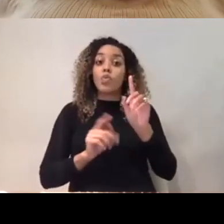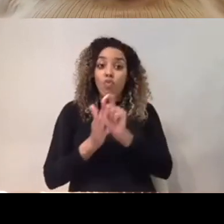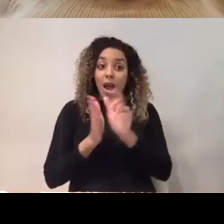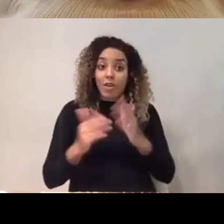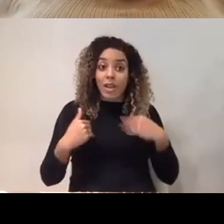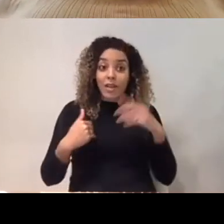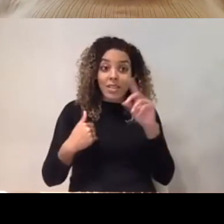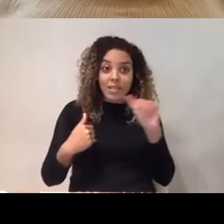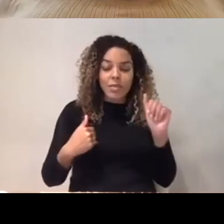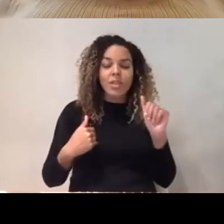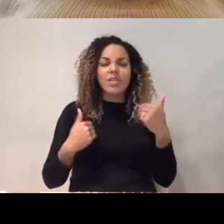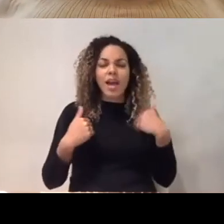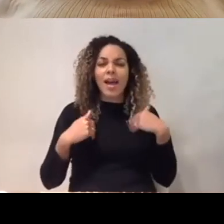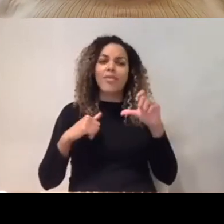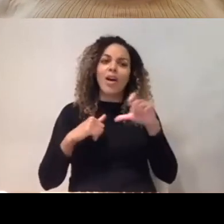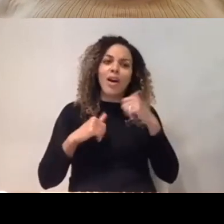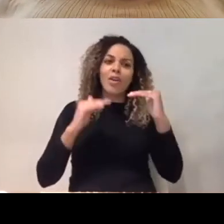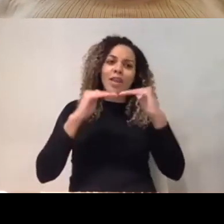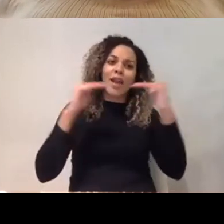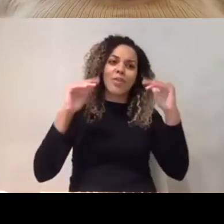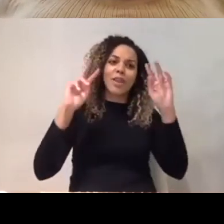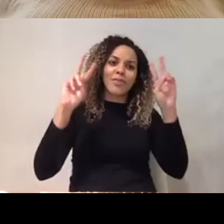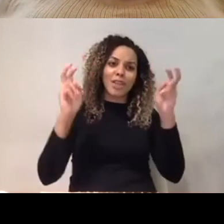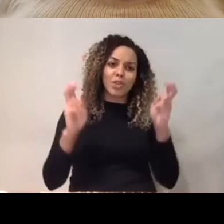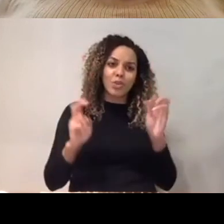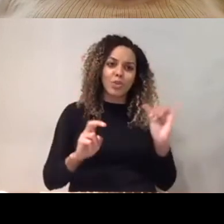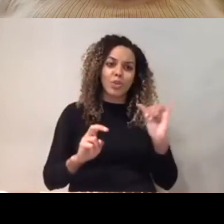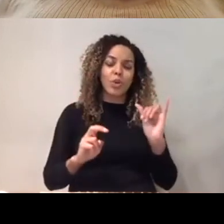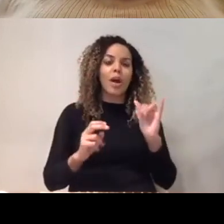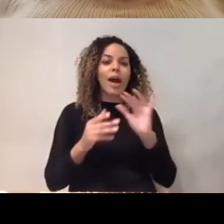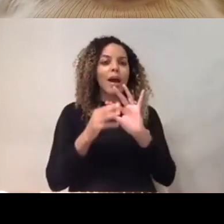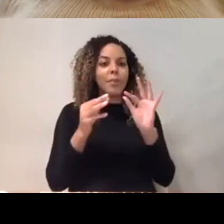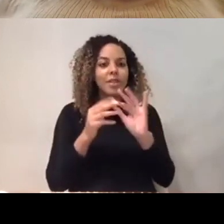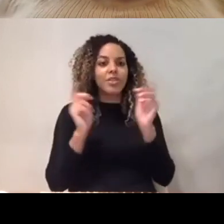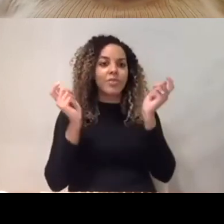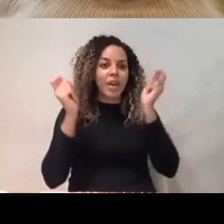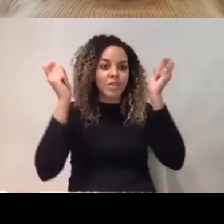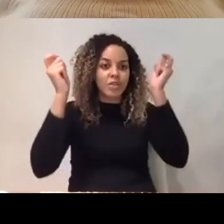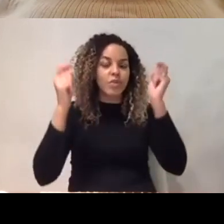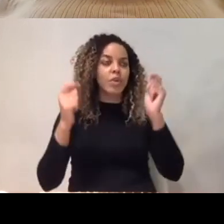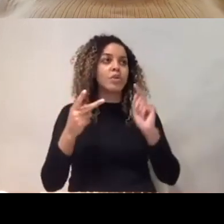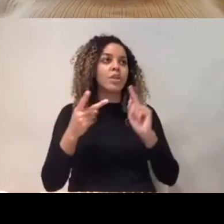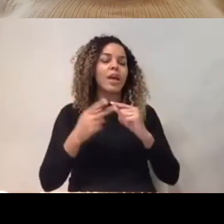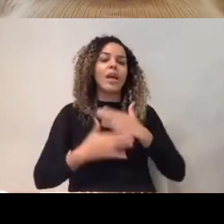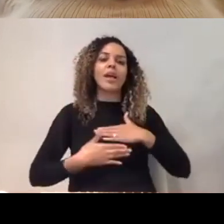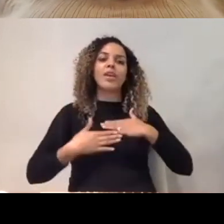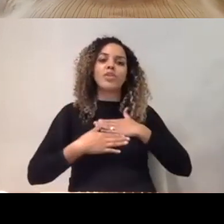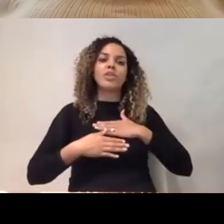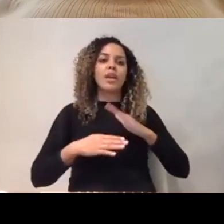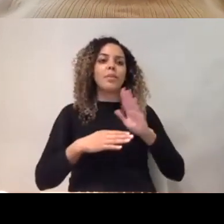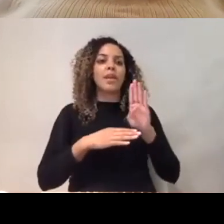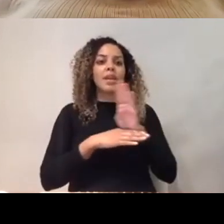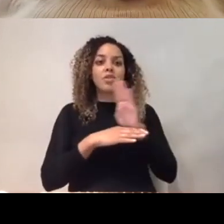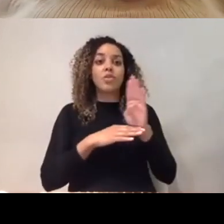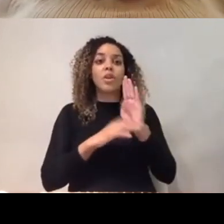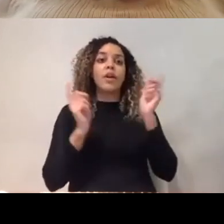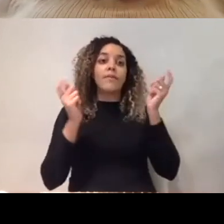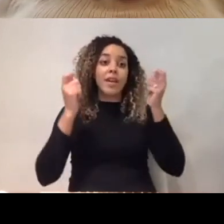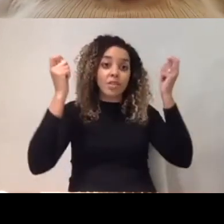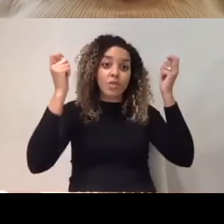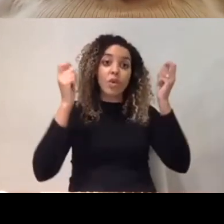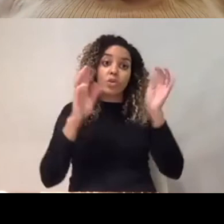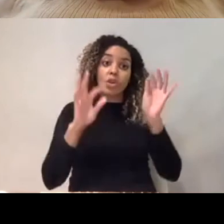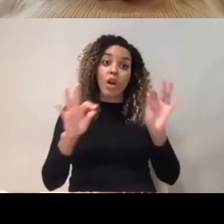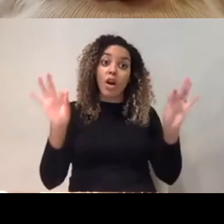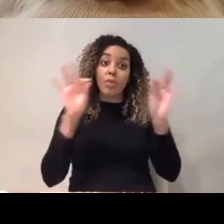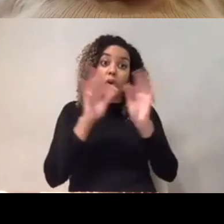level of issues. You know, I mentioned festivals. The entertainment industry, festivals are a necessary evil. You have to know